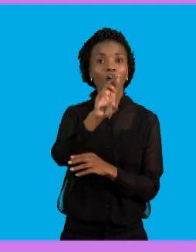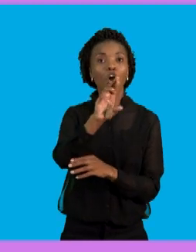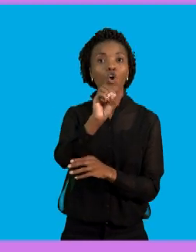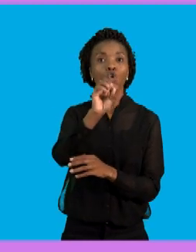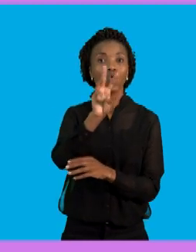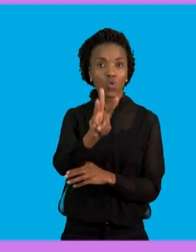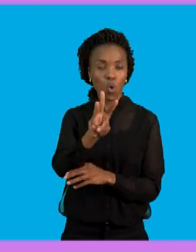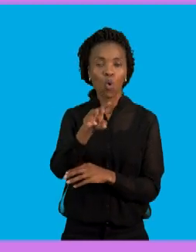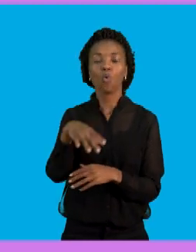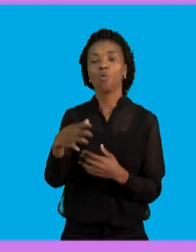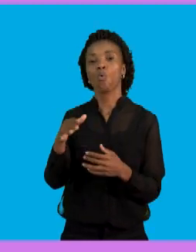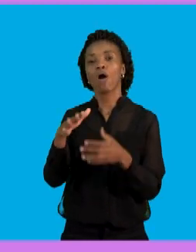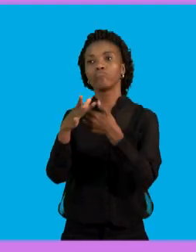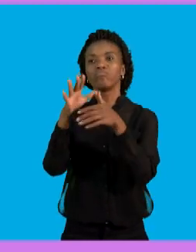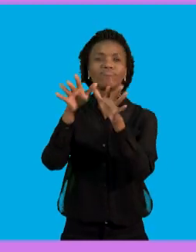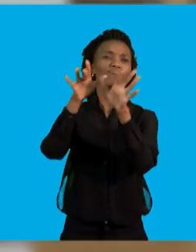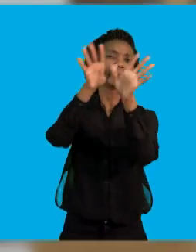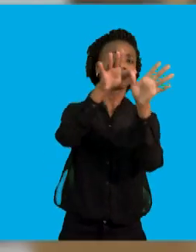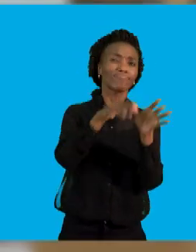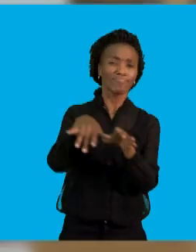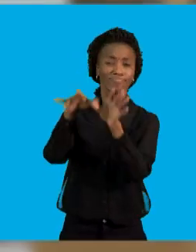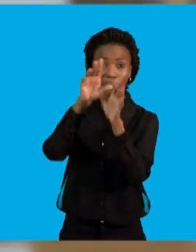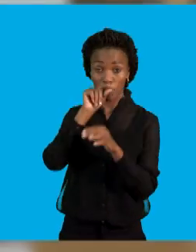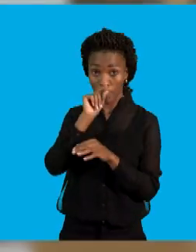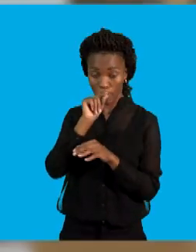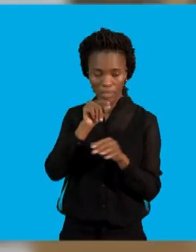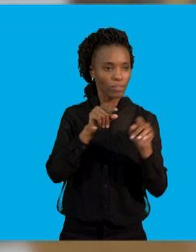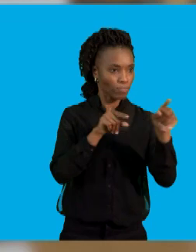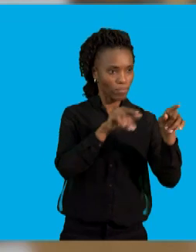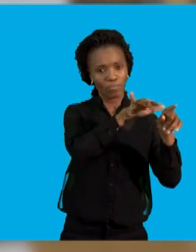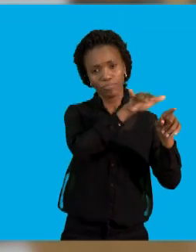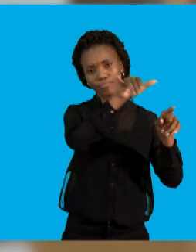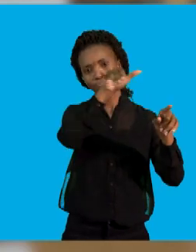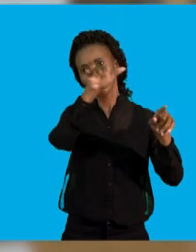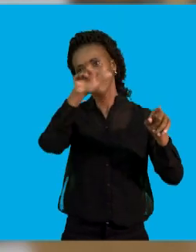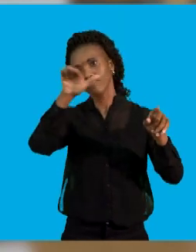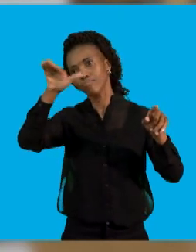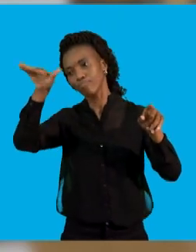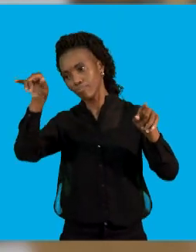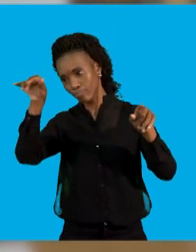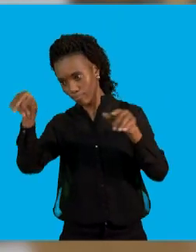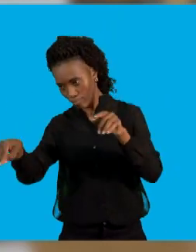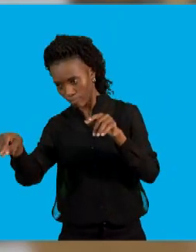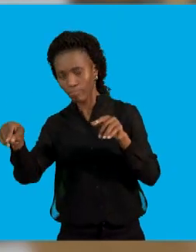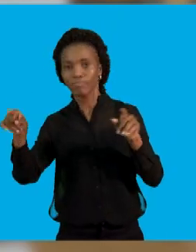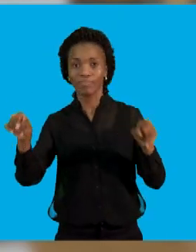Now, remember the crow flies, it's measuring the distance from point A to point B on a